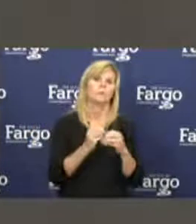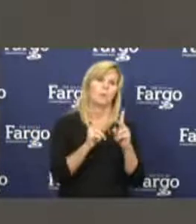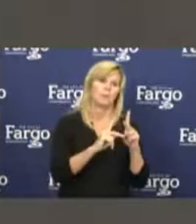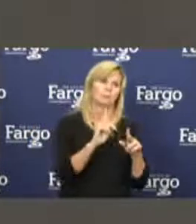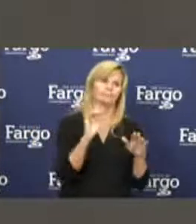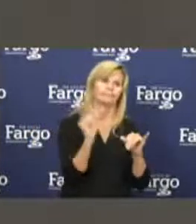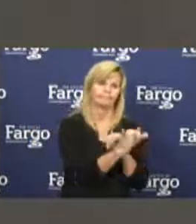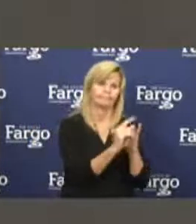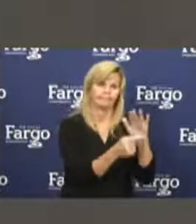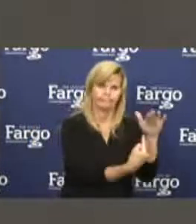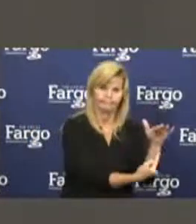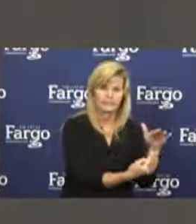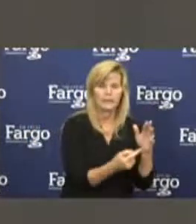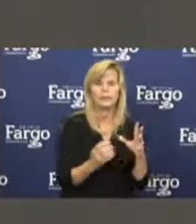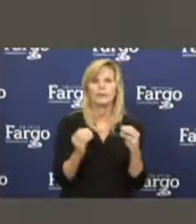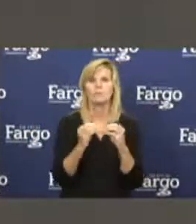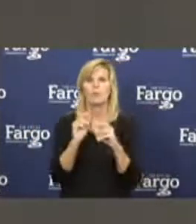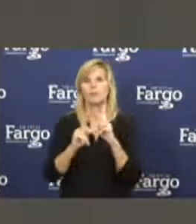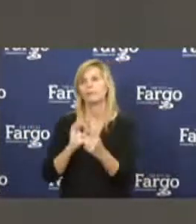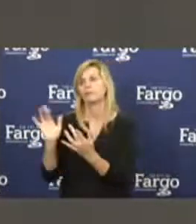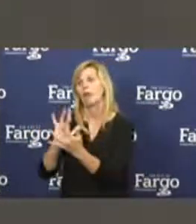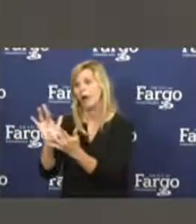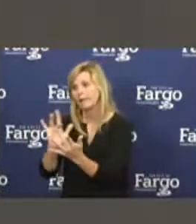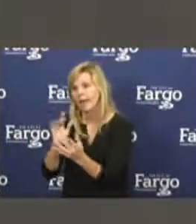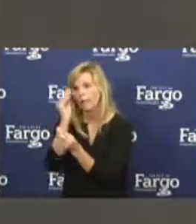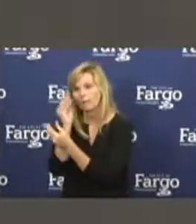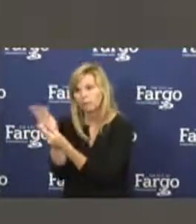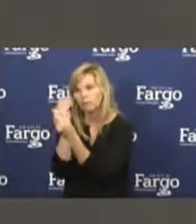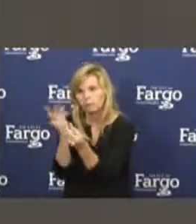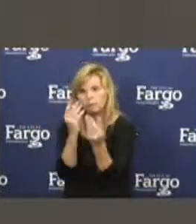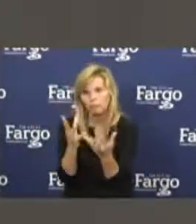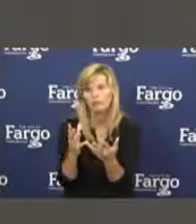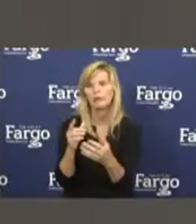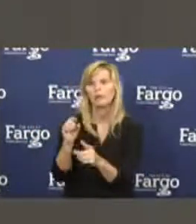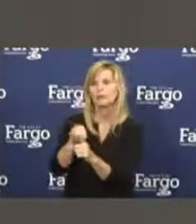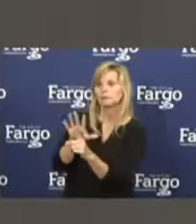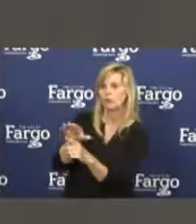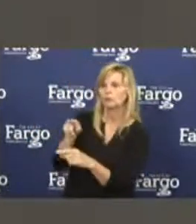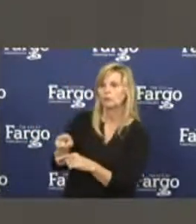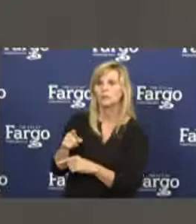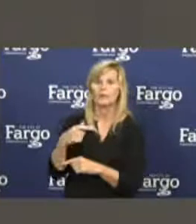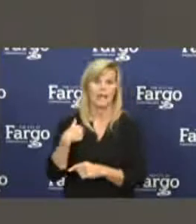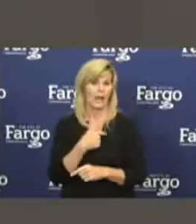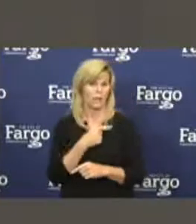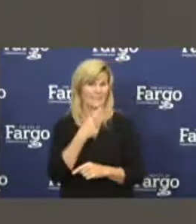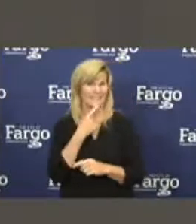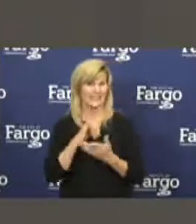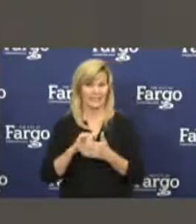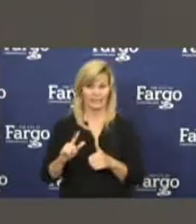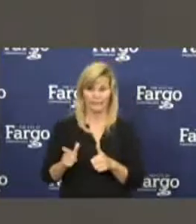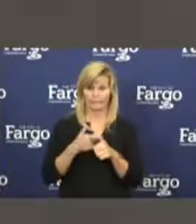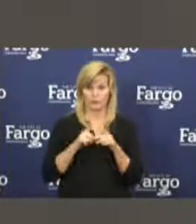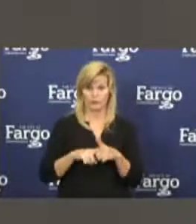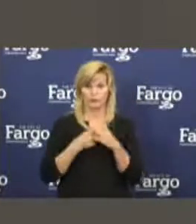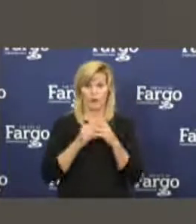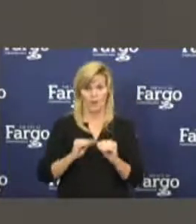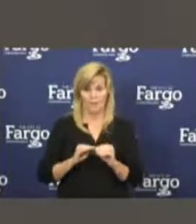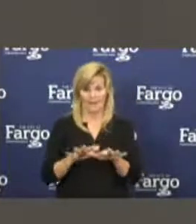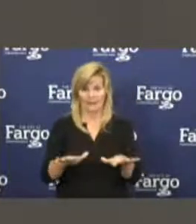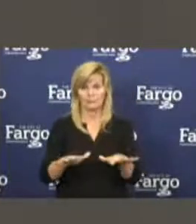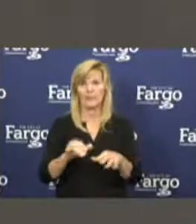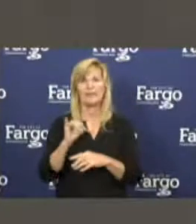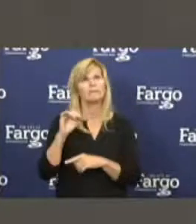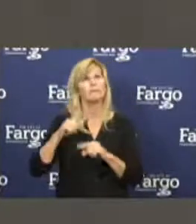to remember, more people that we have to contact and follow up on. And I think we said it at the early part of the pandemic, if you can't